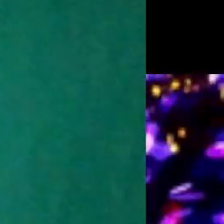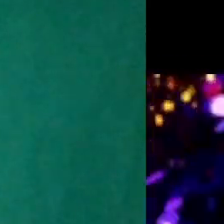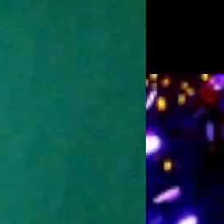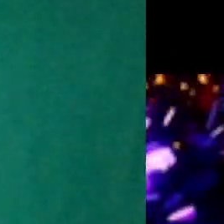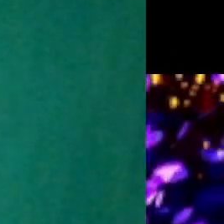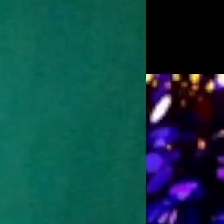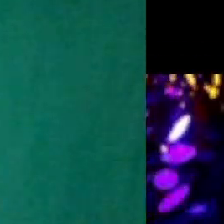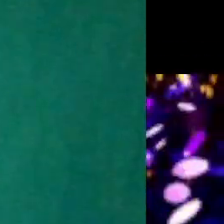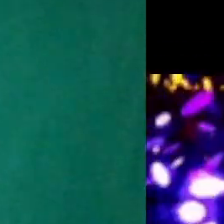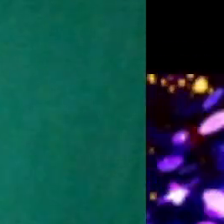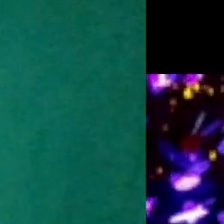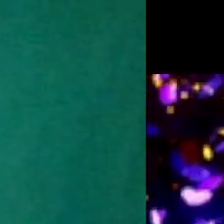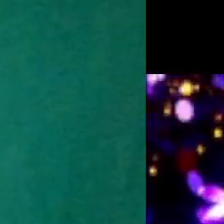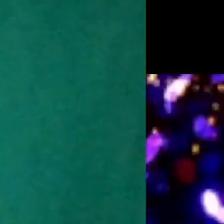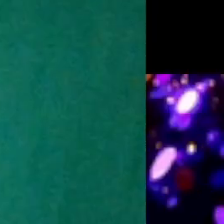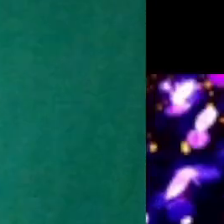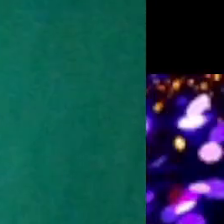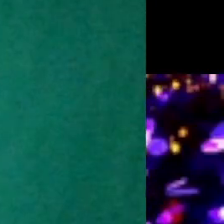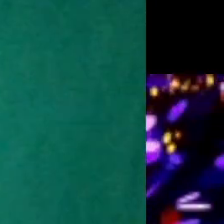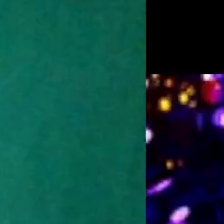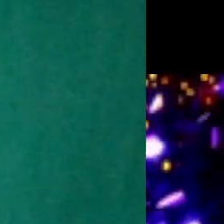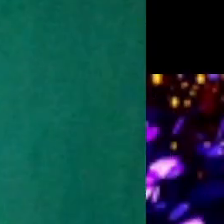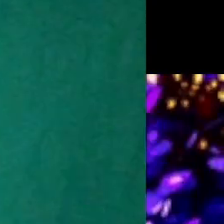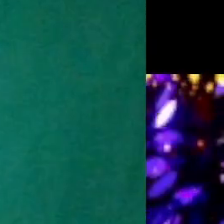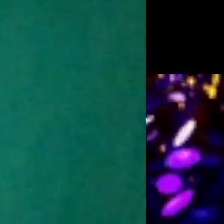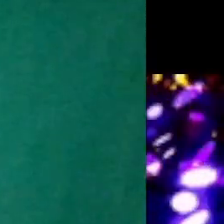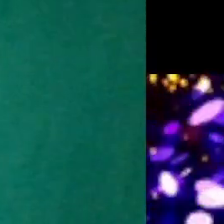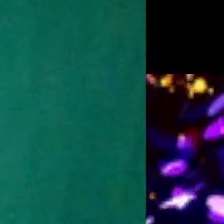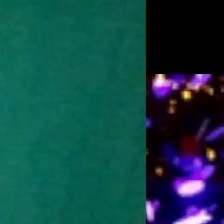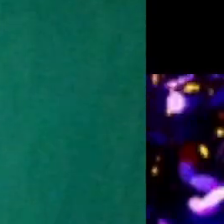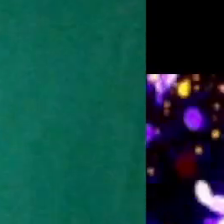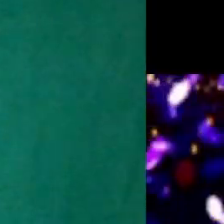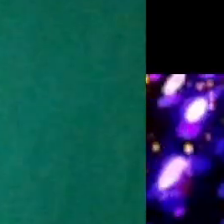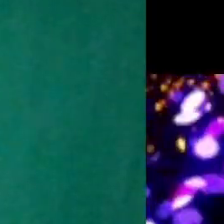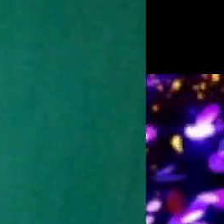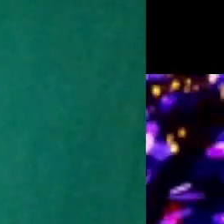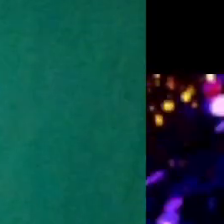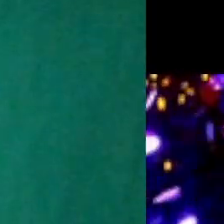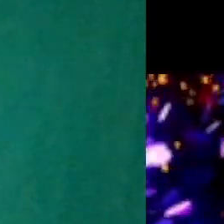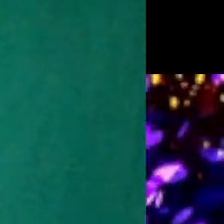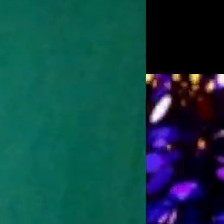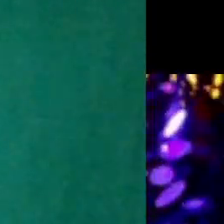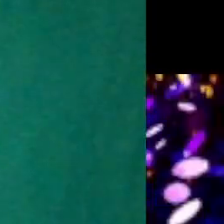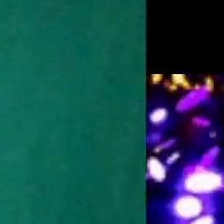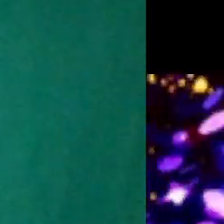stay positive, stay active, and stay awesome. And we'll see you in the next one.